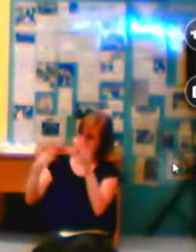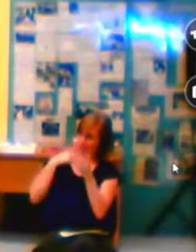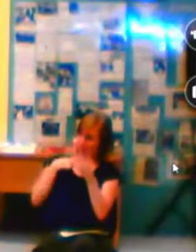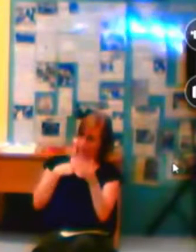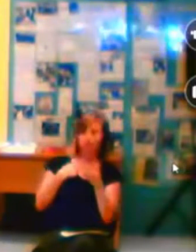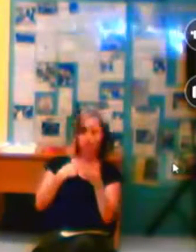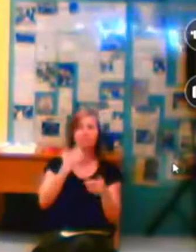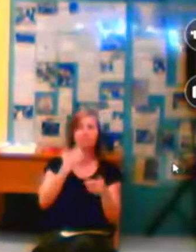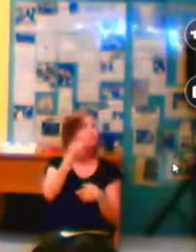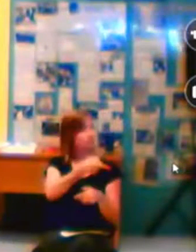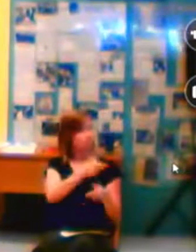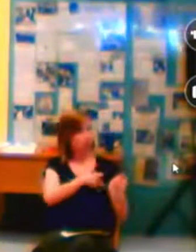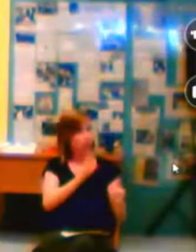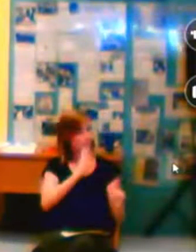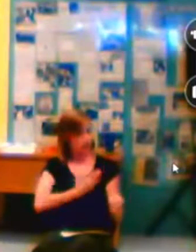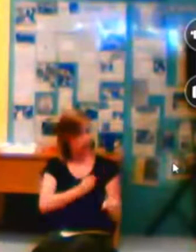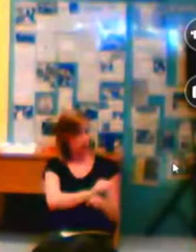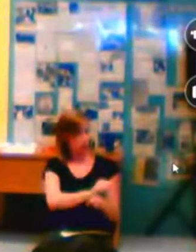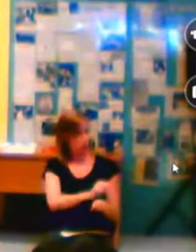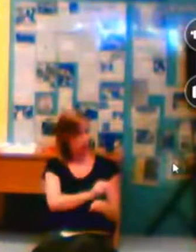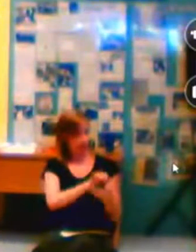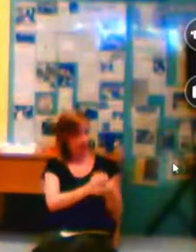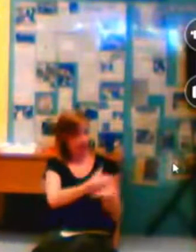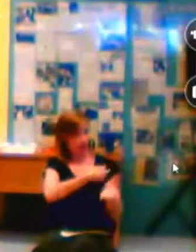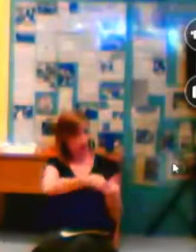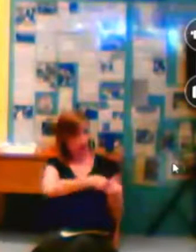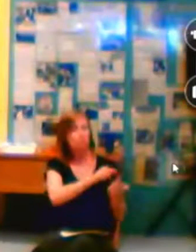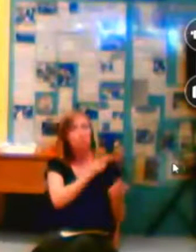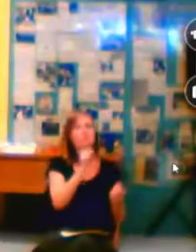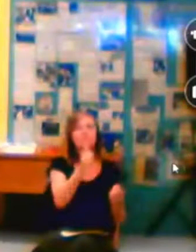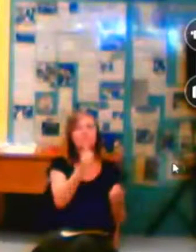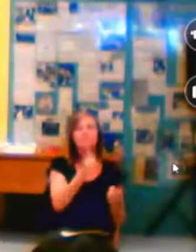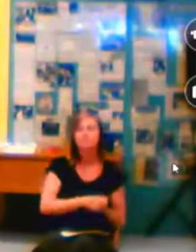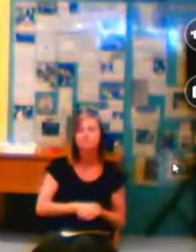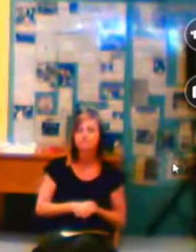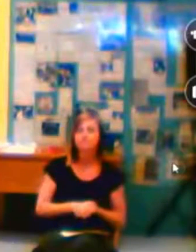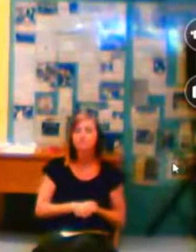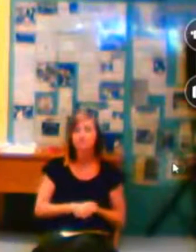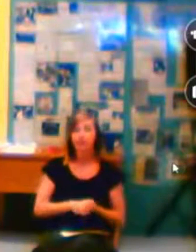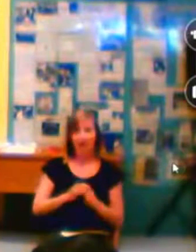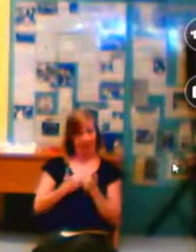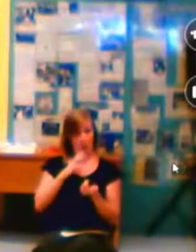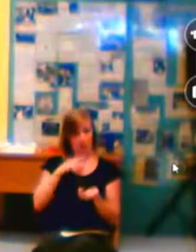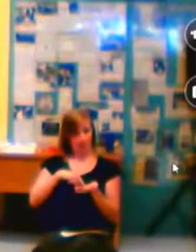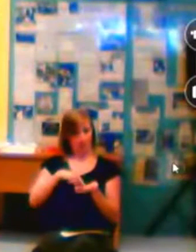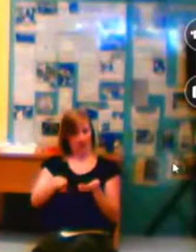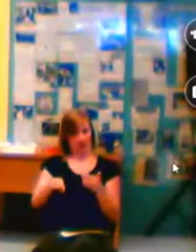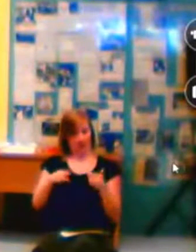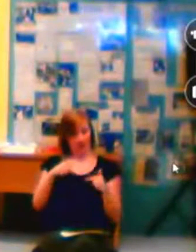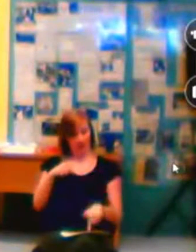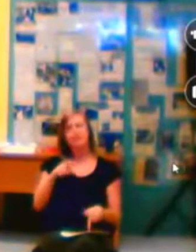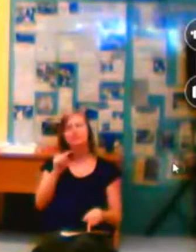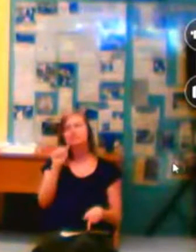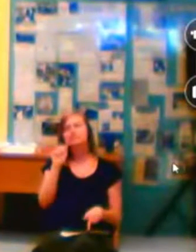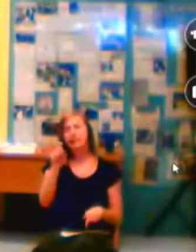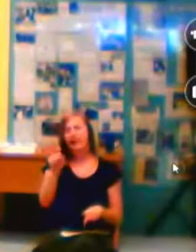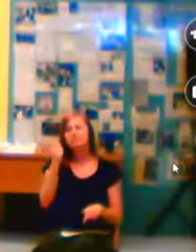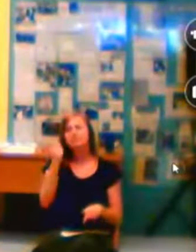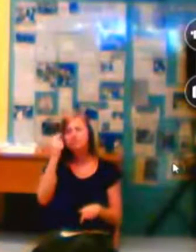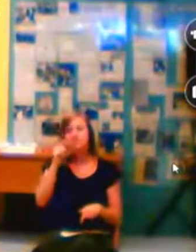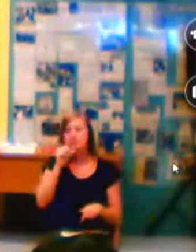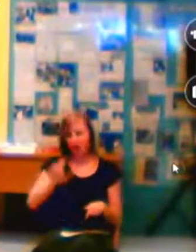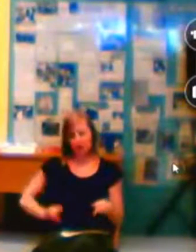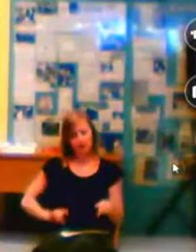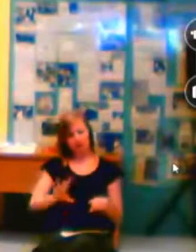who pays. So if you're hiring somebody who's a nurse, you have to pay what Colorado Care says, no matter whether